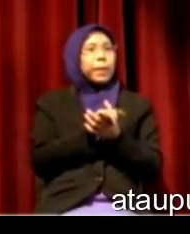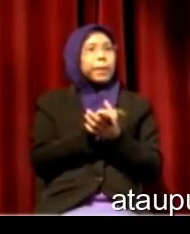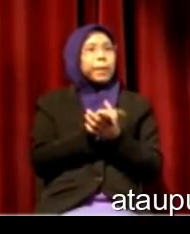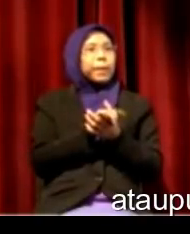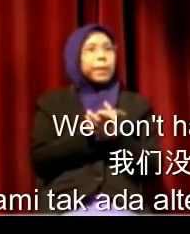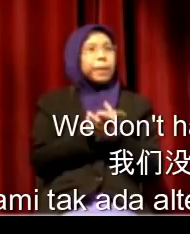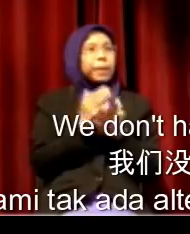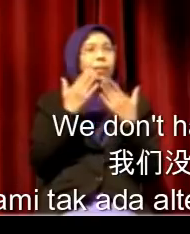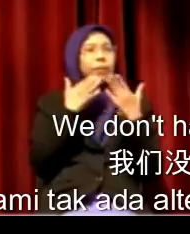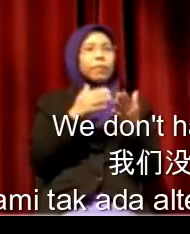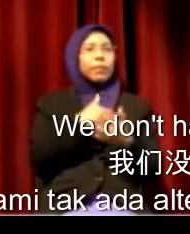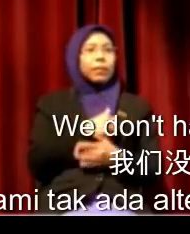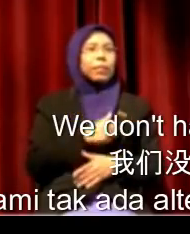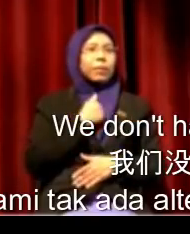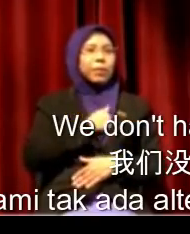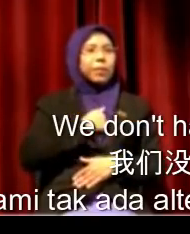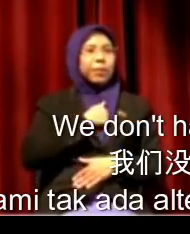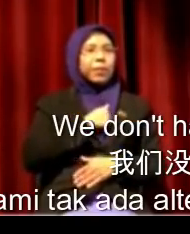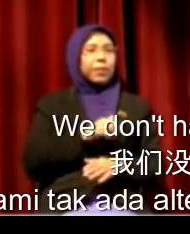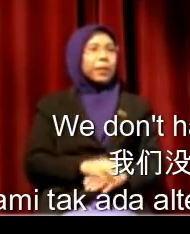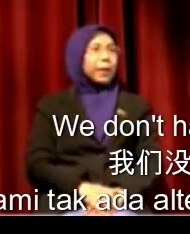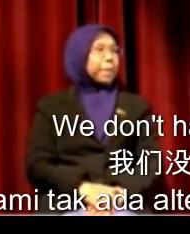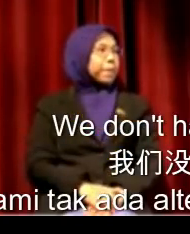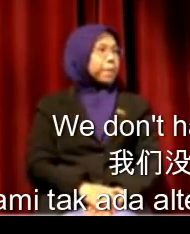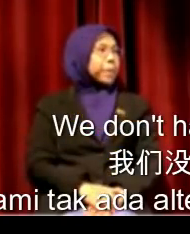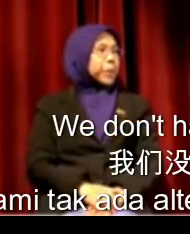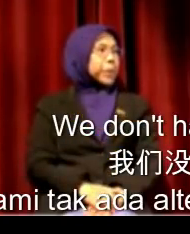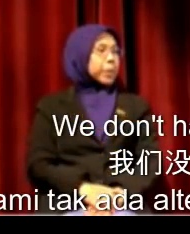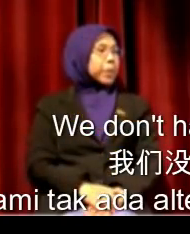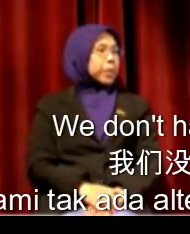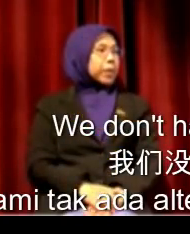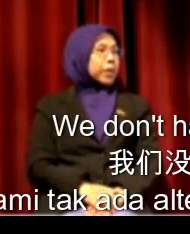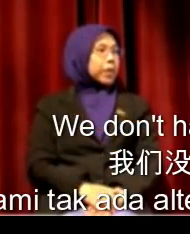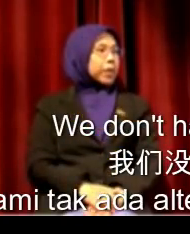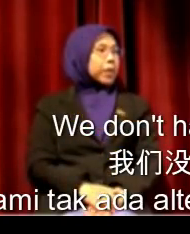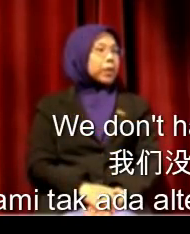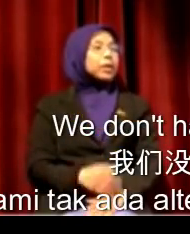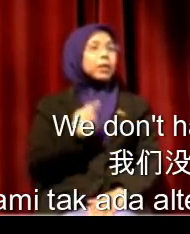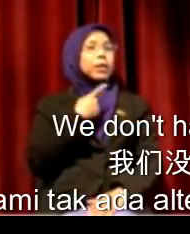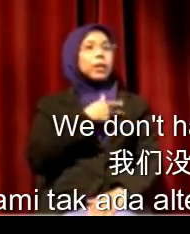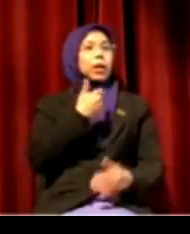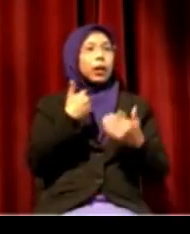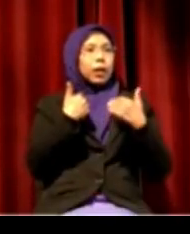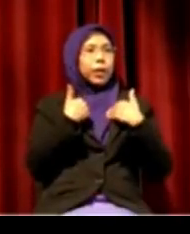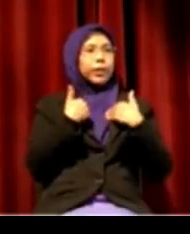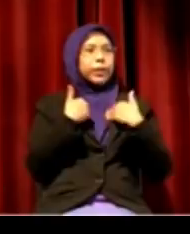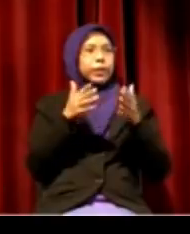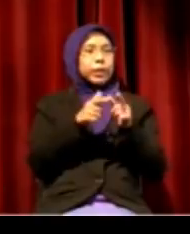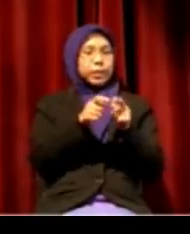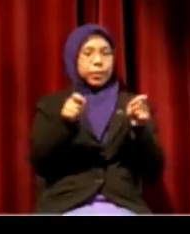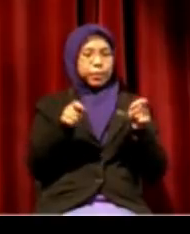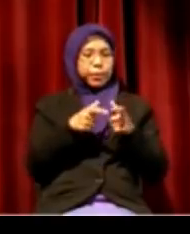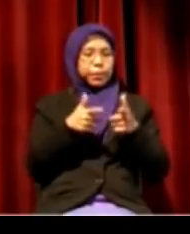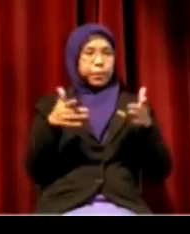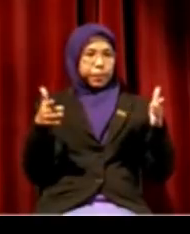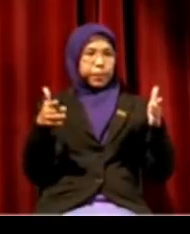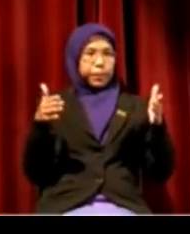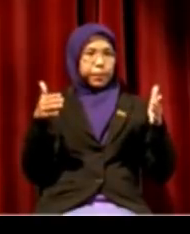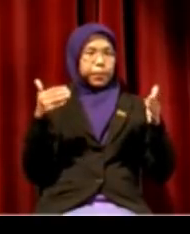alternative? Yeah, thank you. We have no alternative. We do not have the space of Beijing. Look at